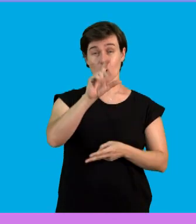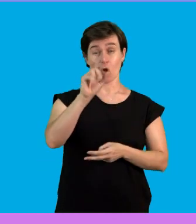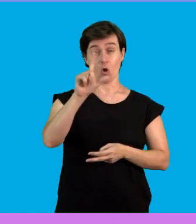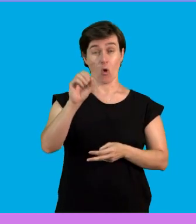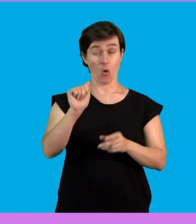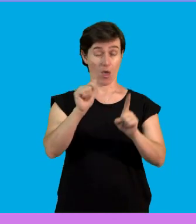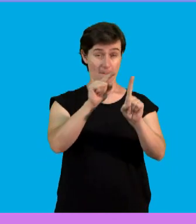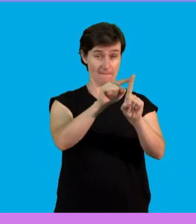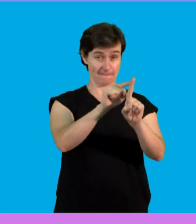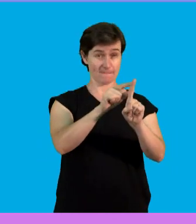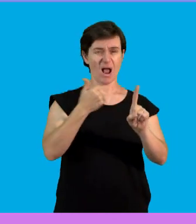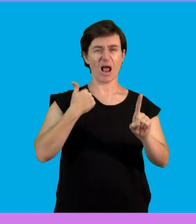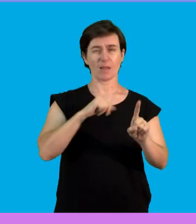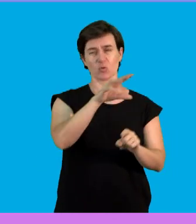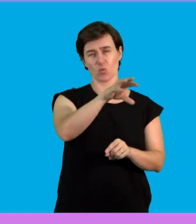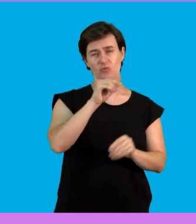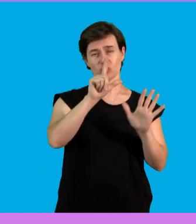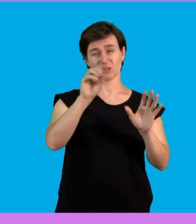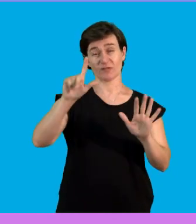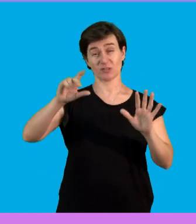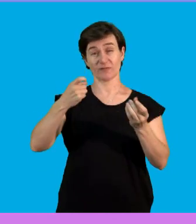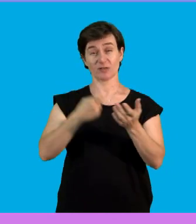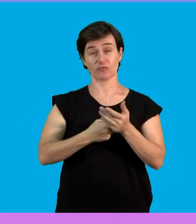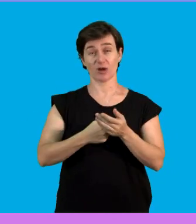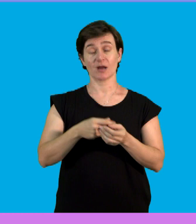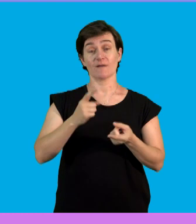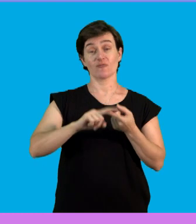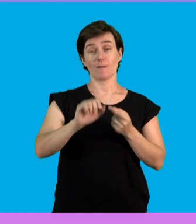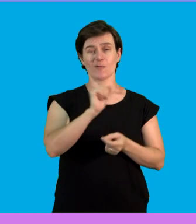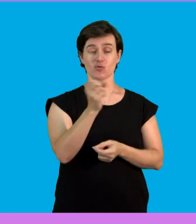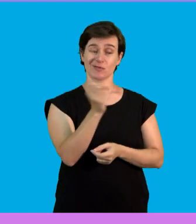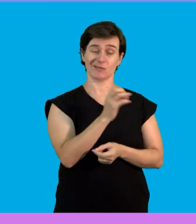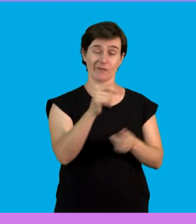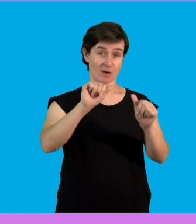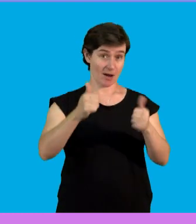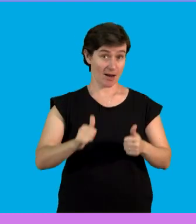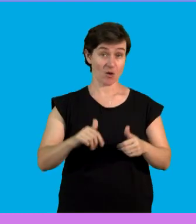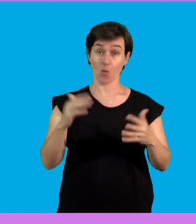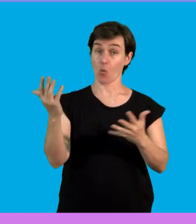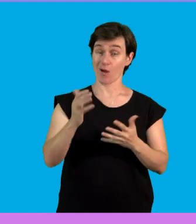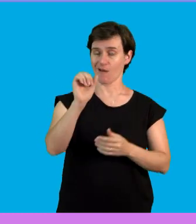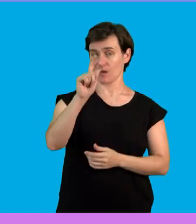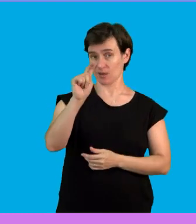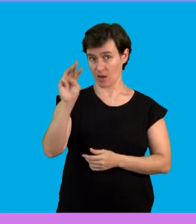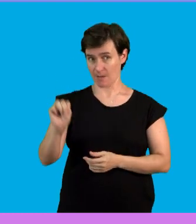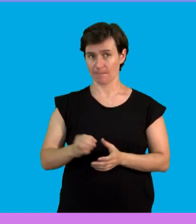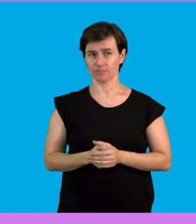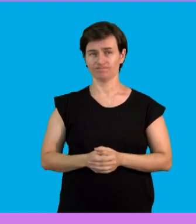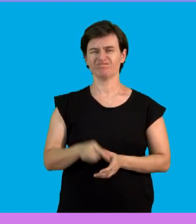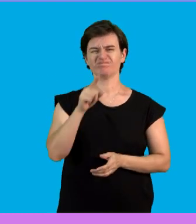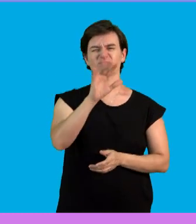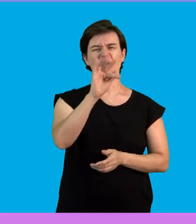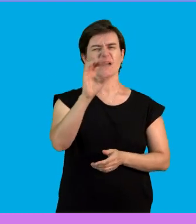Lola wants to withdraw 770 Rand from her savings account at the ATM.